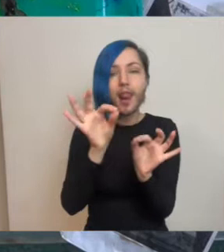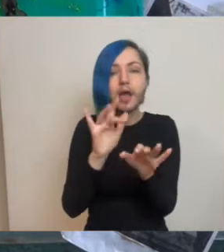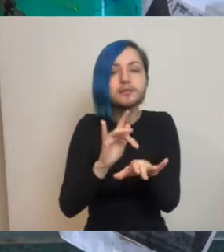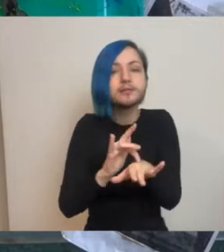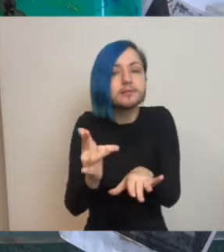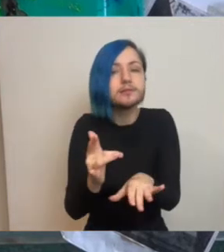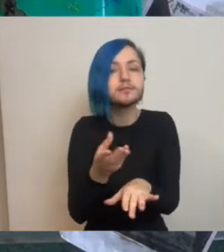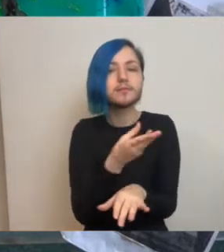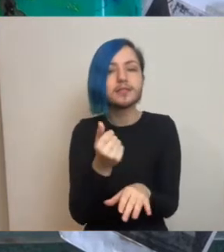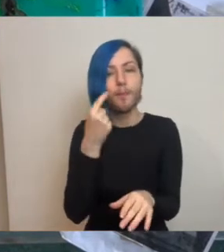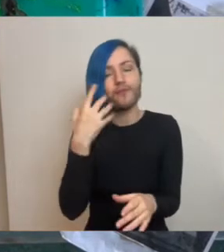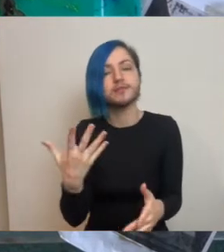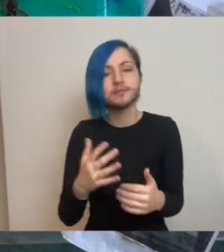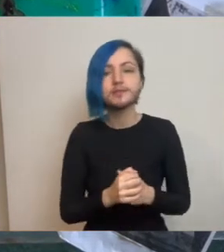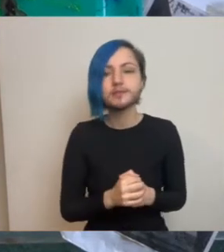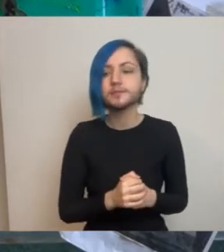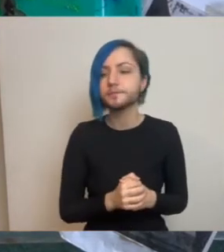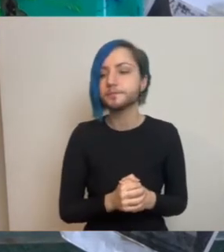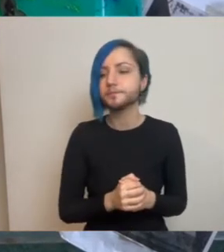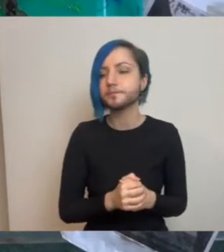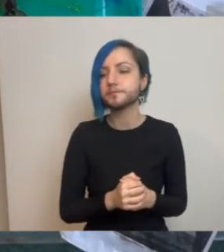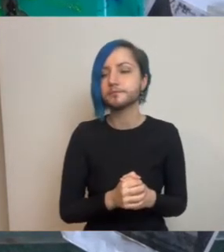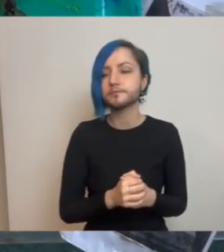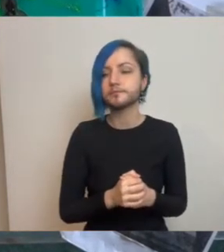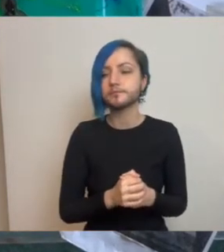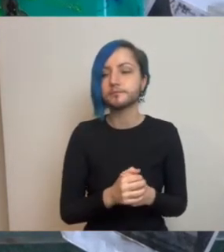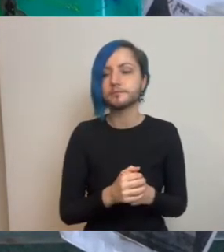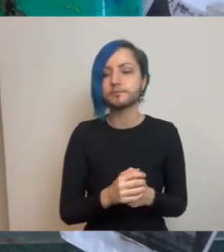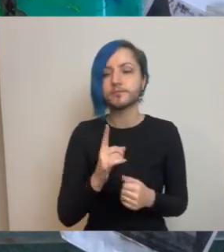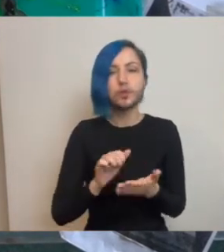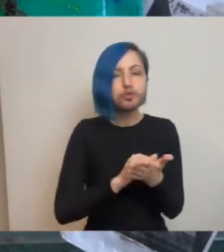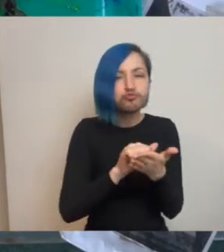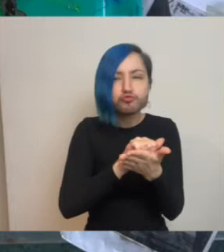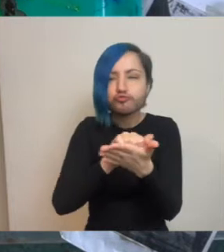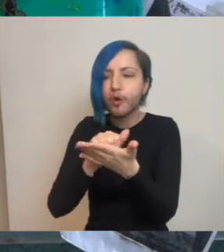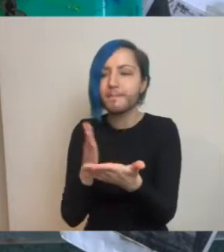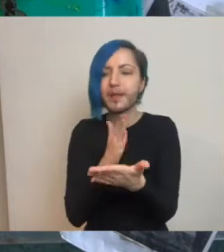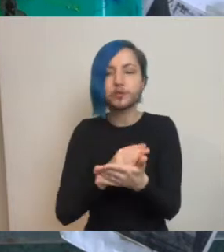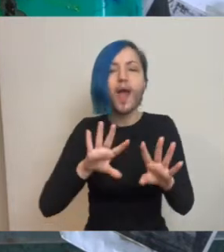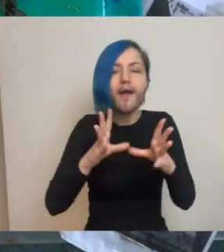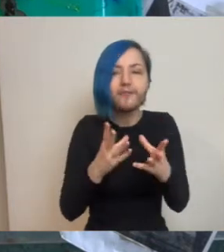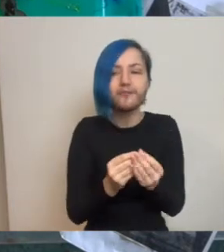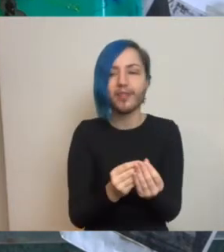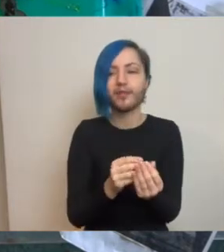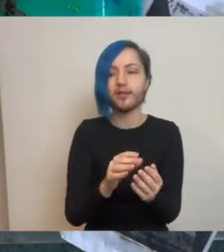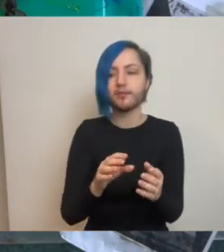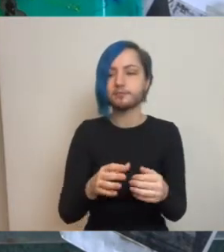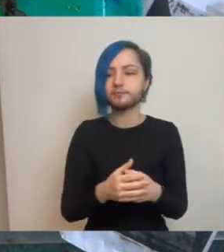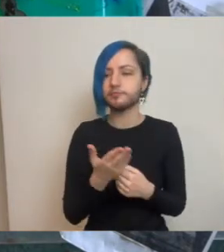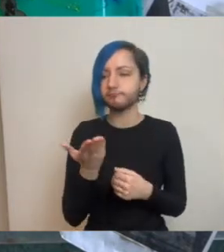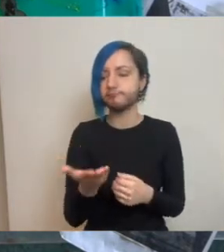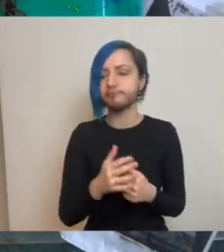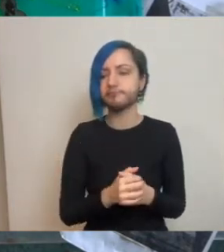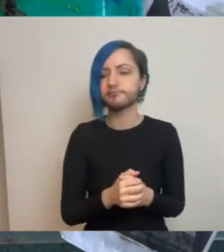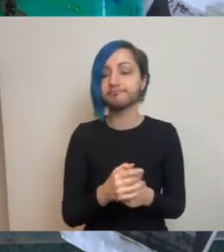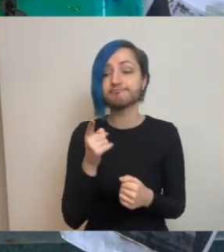of them will be more obvious, and by just rolling over again it makes sure that you get everything out. So here we go. This is